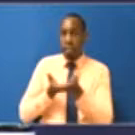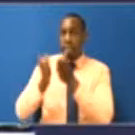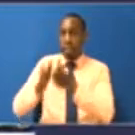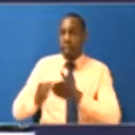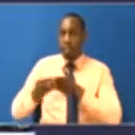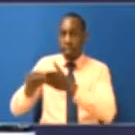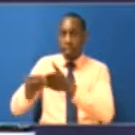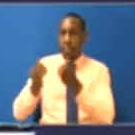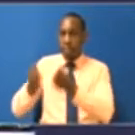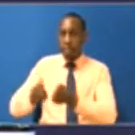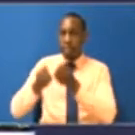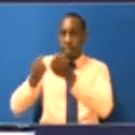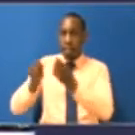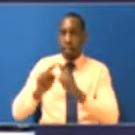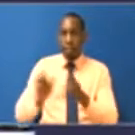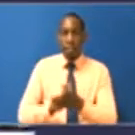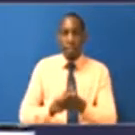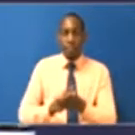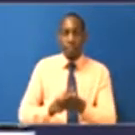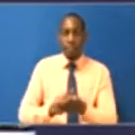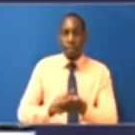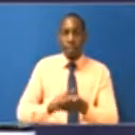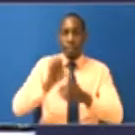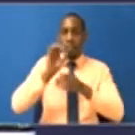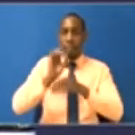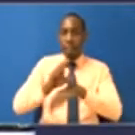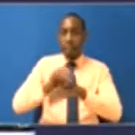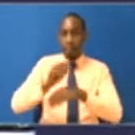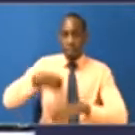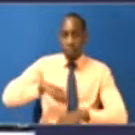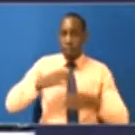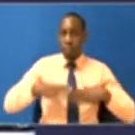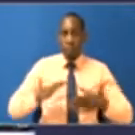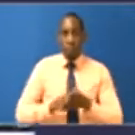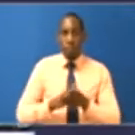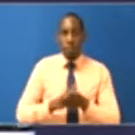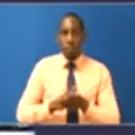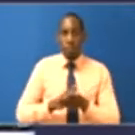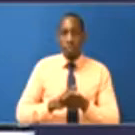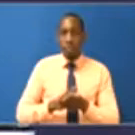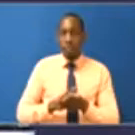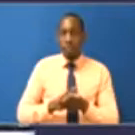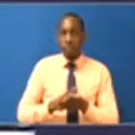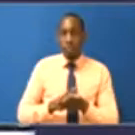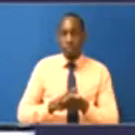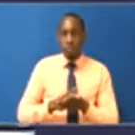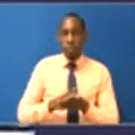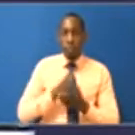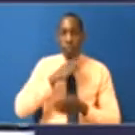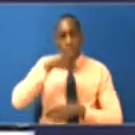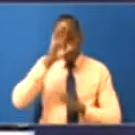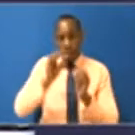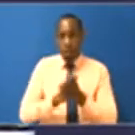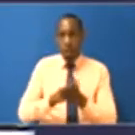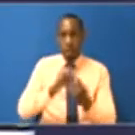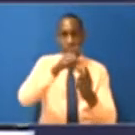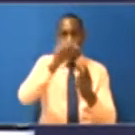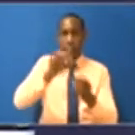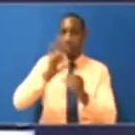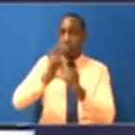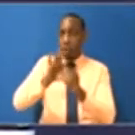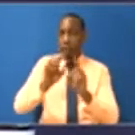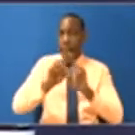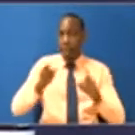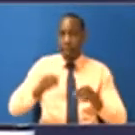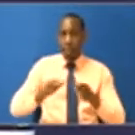accountability but the lesson is to us as citizens don't be discouraged by the choices go and vote for whoever